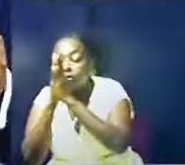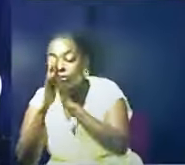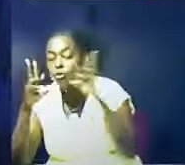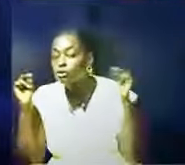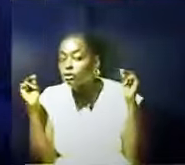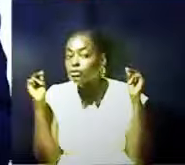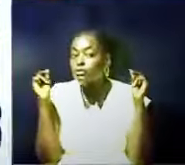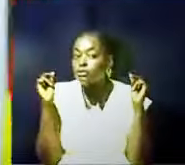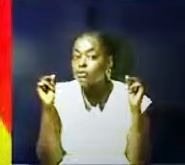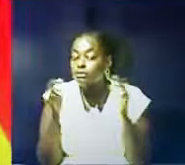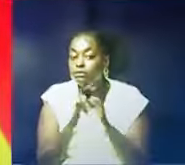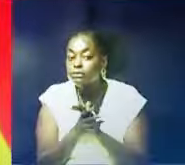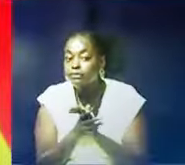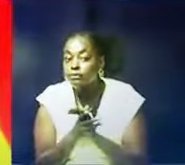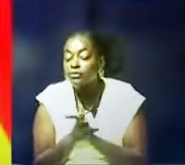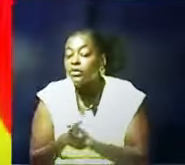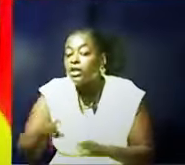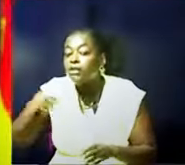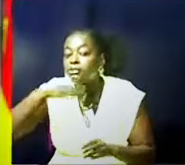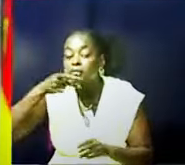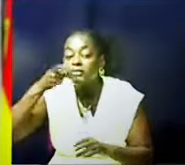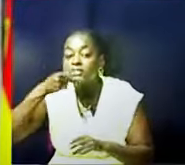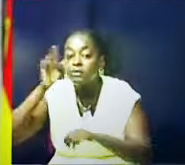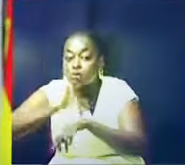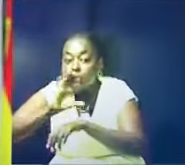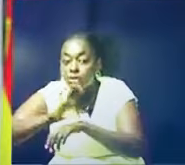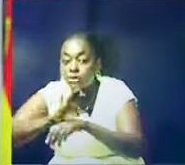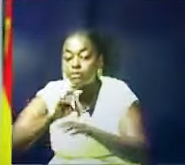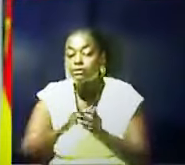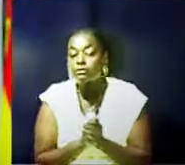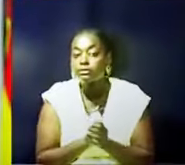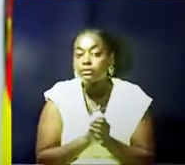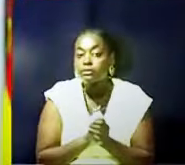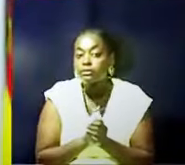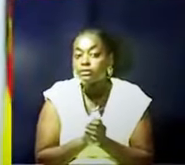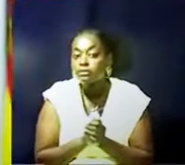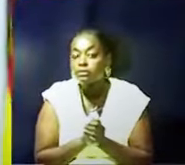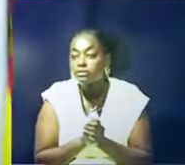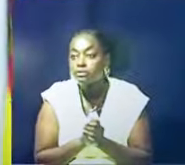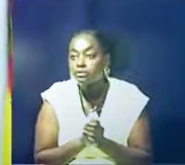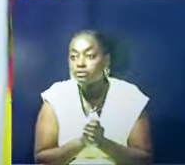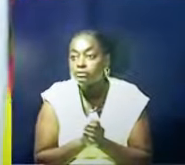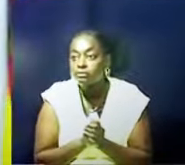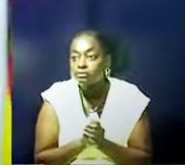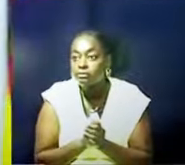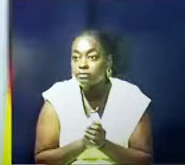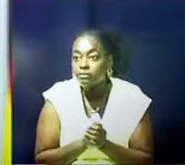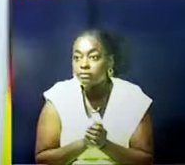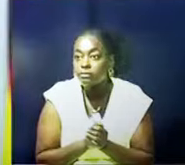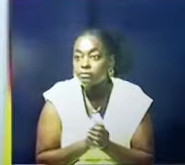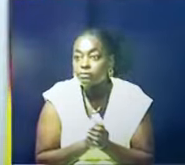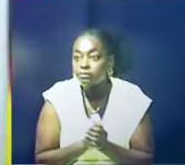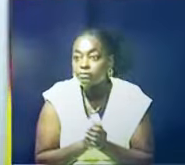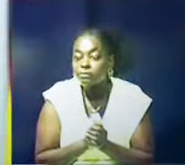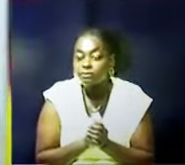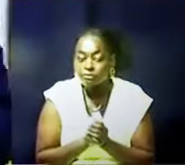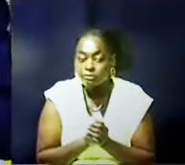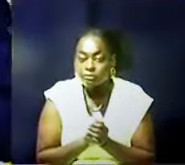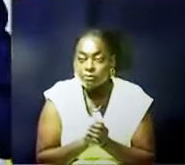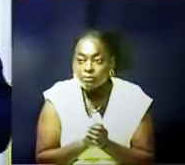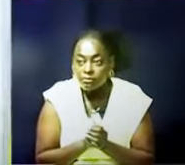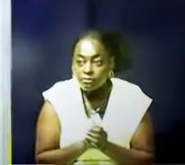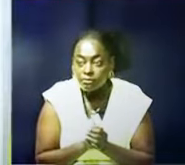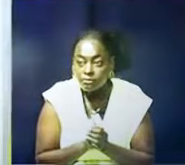Now ask the Church of Pentecost. Say, Church of Pentecost. As the pew of the Church of Pentecost is becoming much more